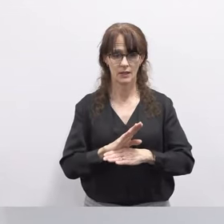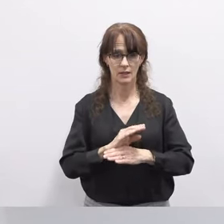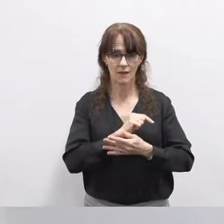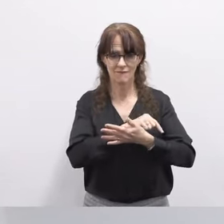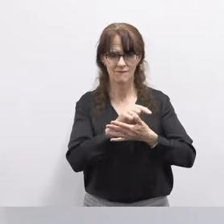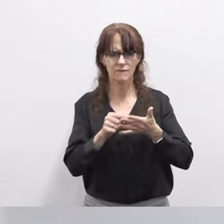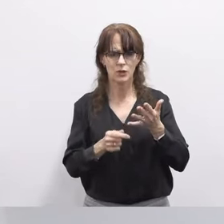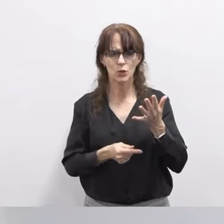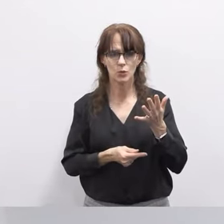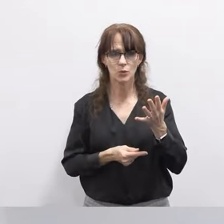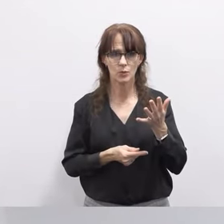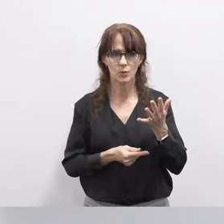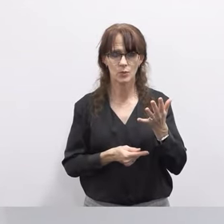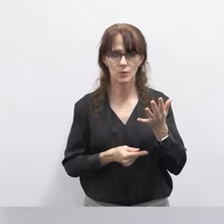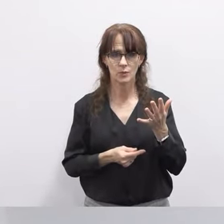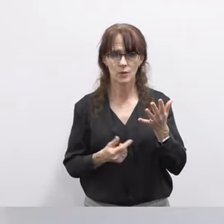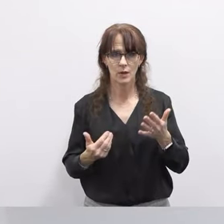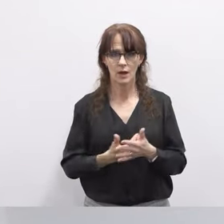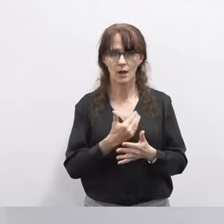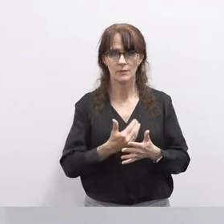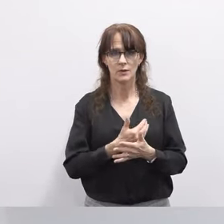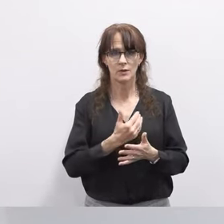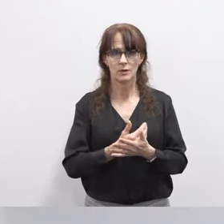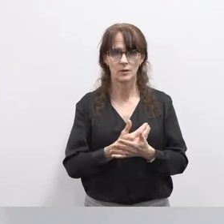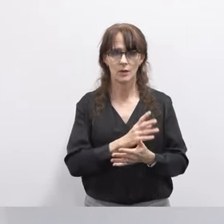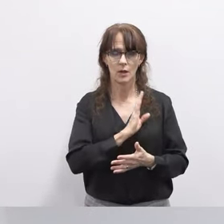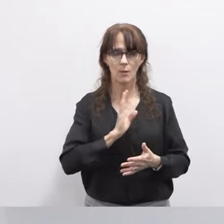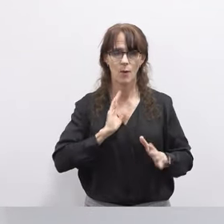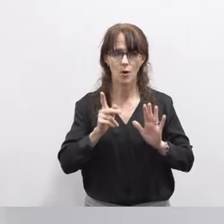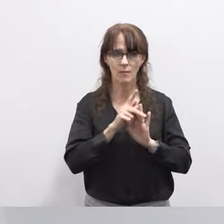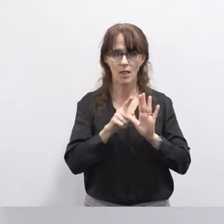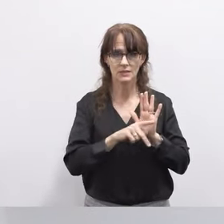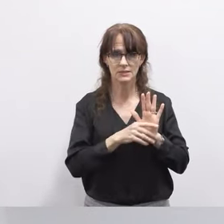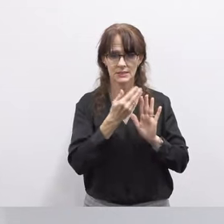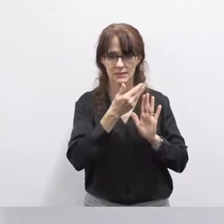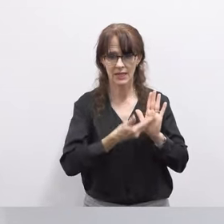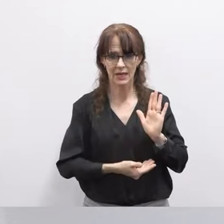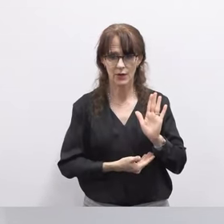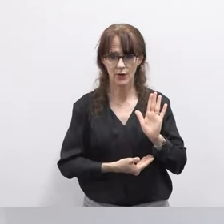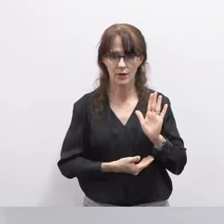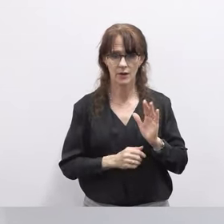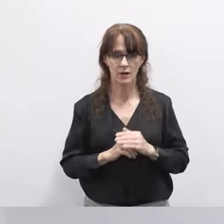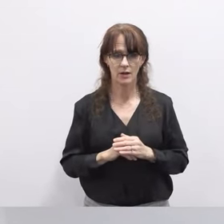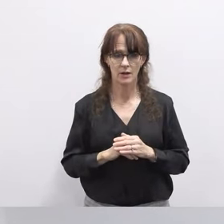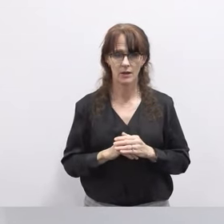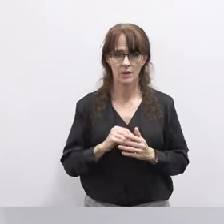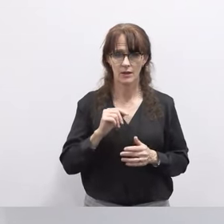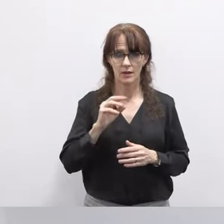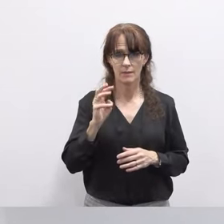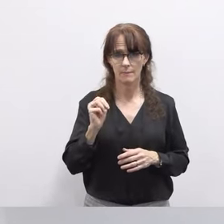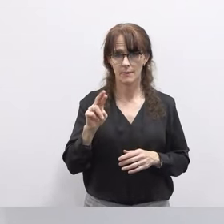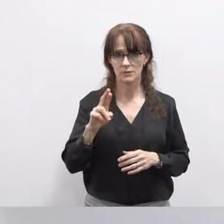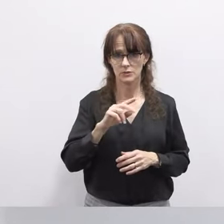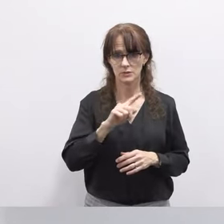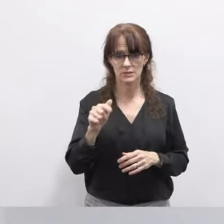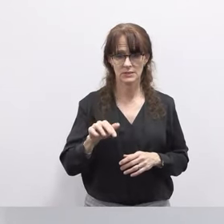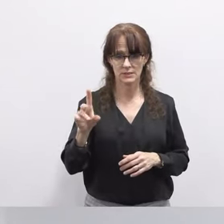few updated board policies here. Mr. Zay,